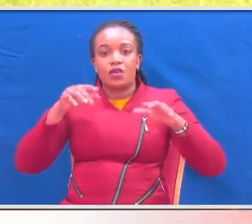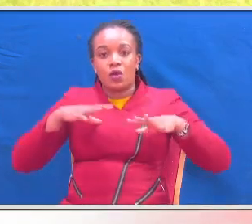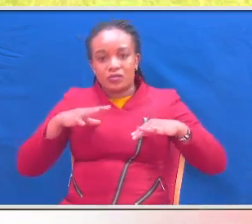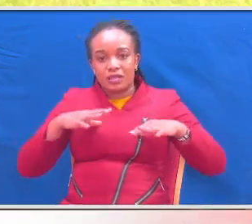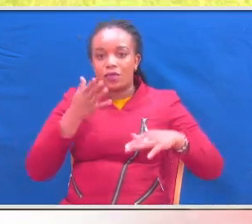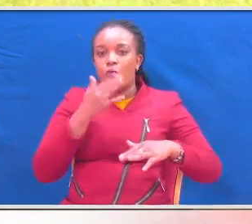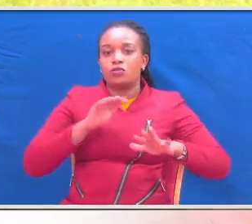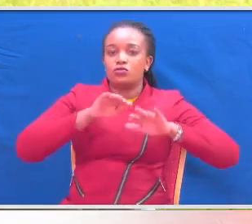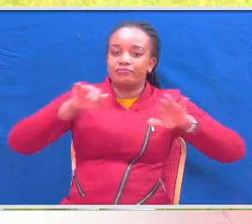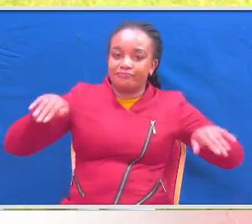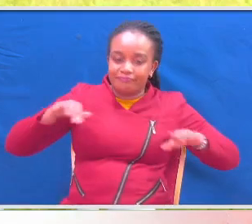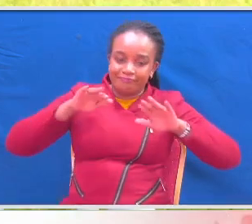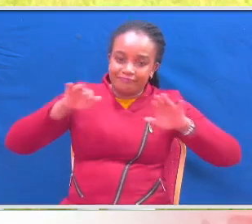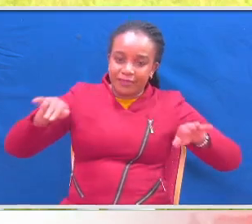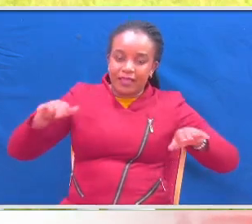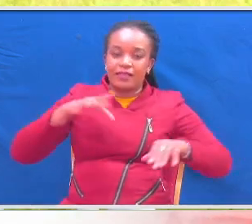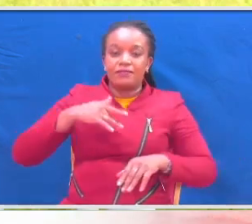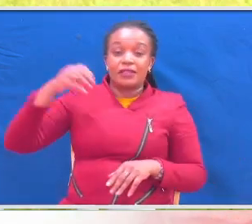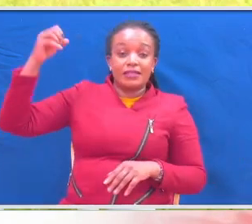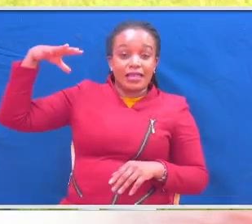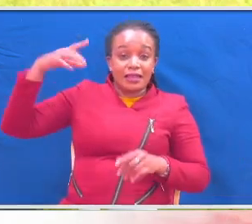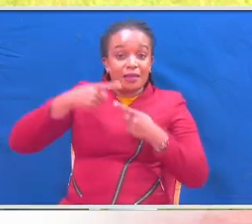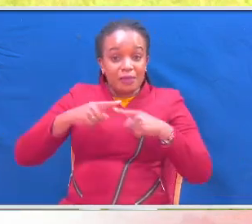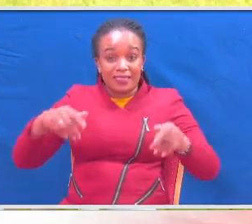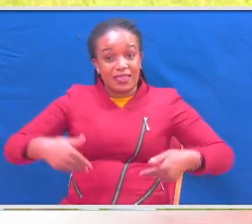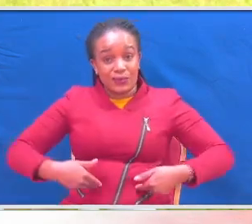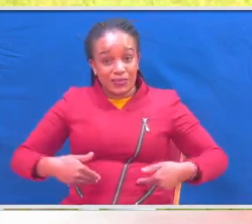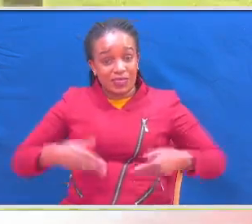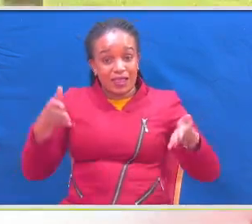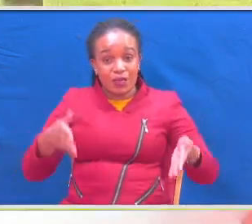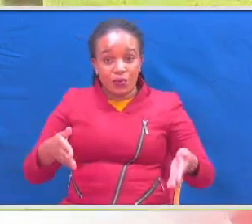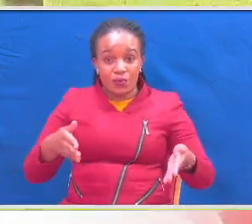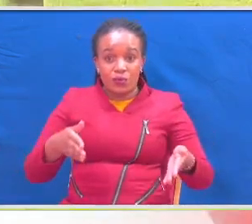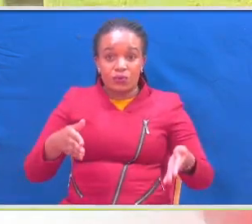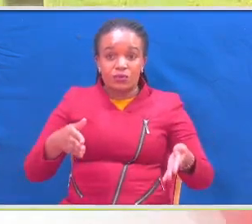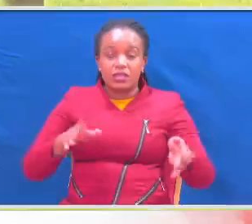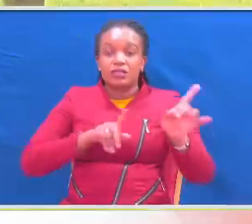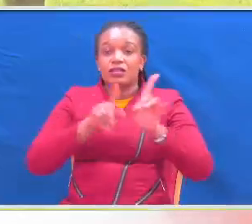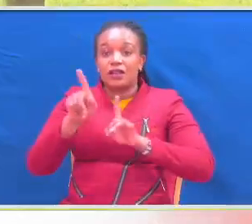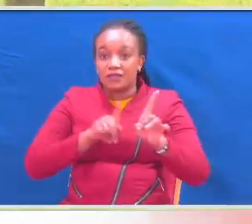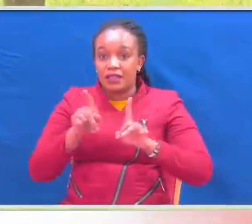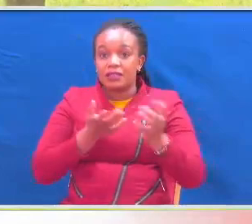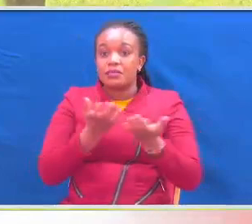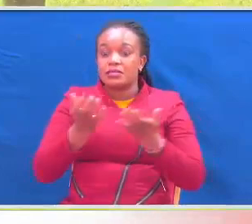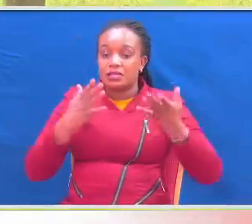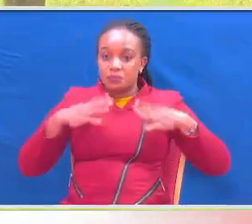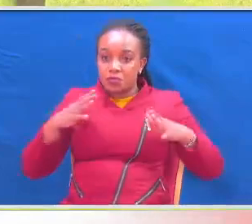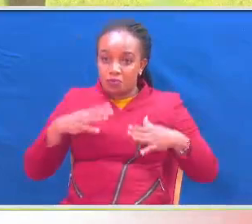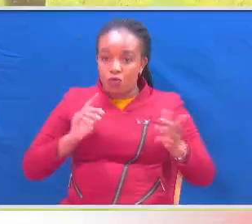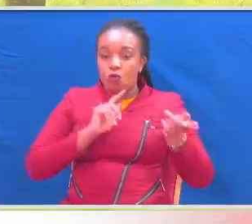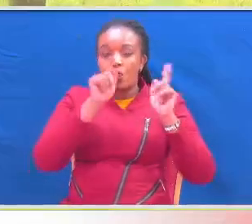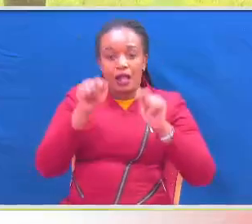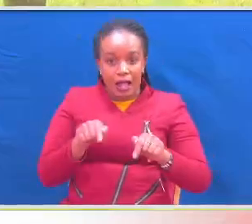the sun. But the younger people, the younger generation who are now going out, the business people who are coming in, they come for